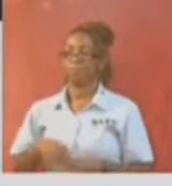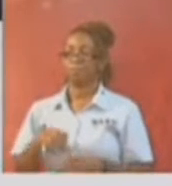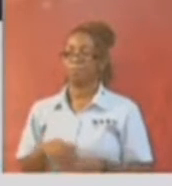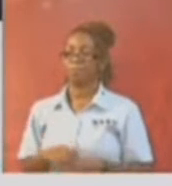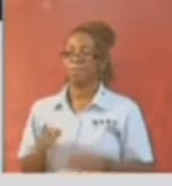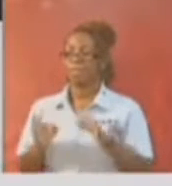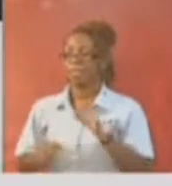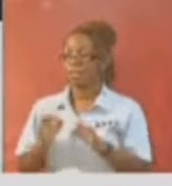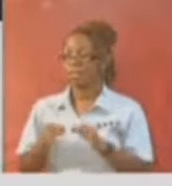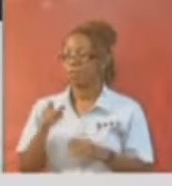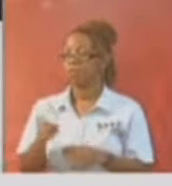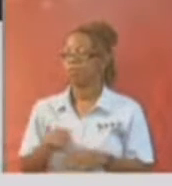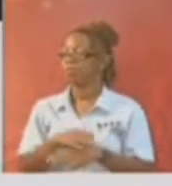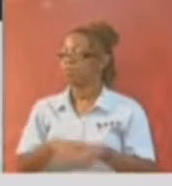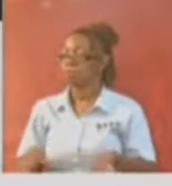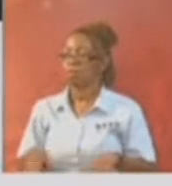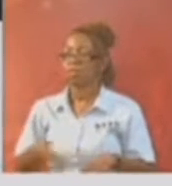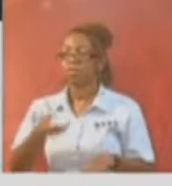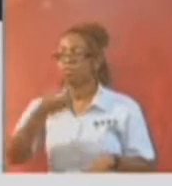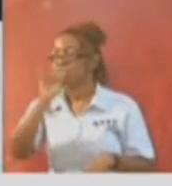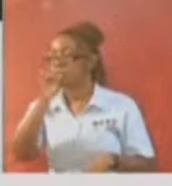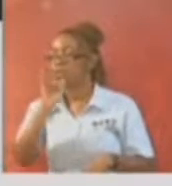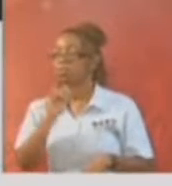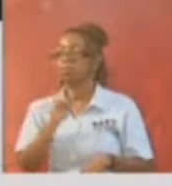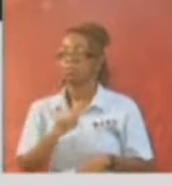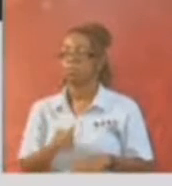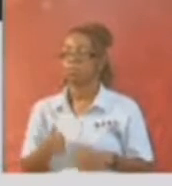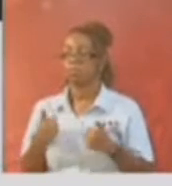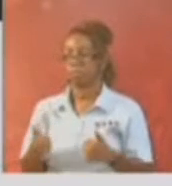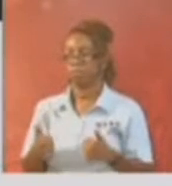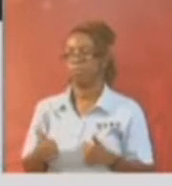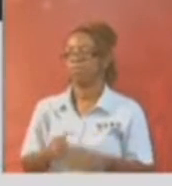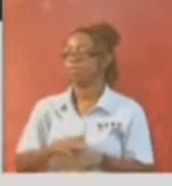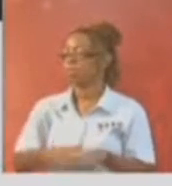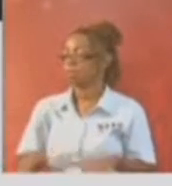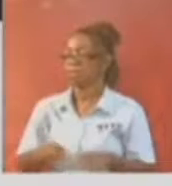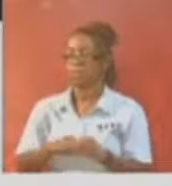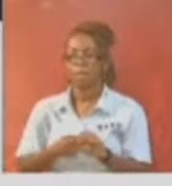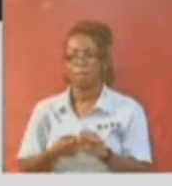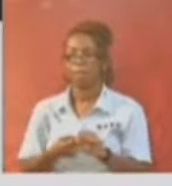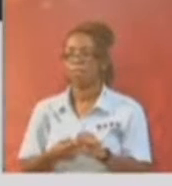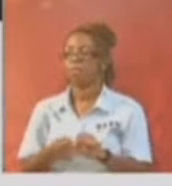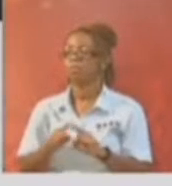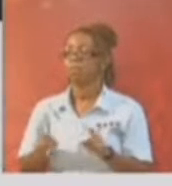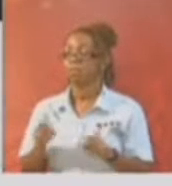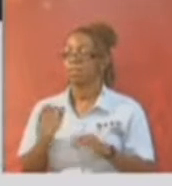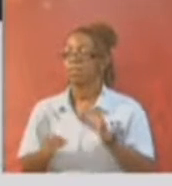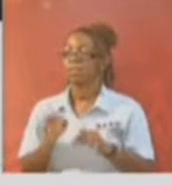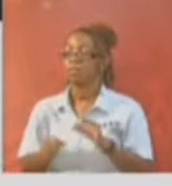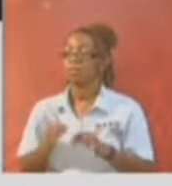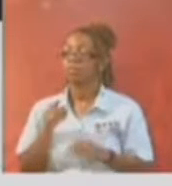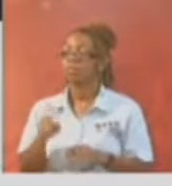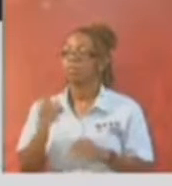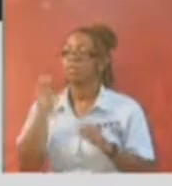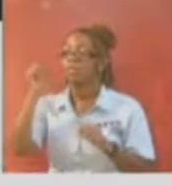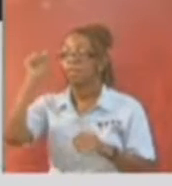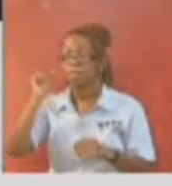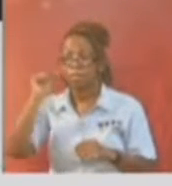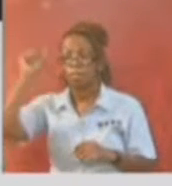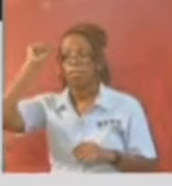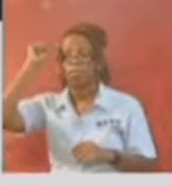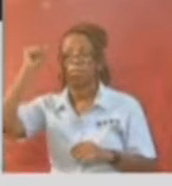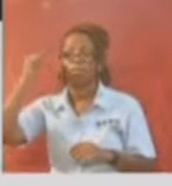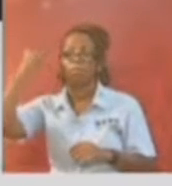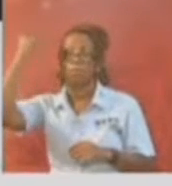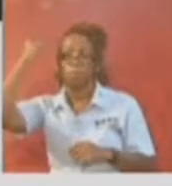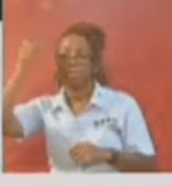start. However, if you are an adult who consumes alcohol, the following tips are offered.